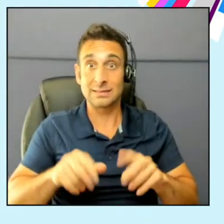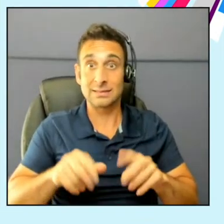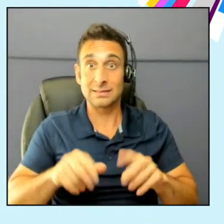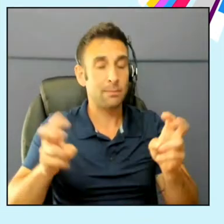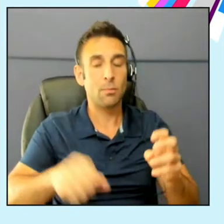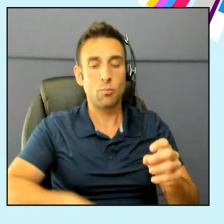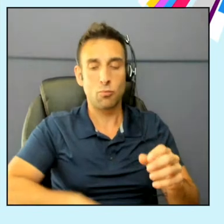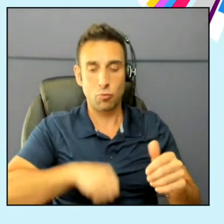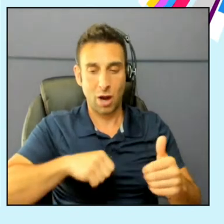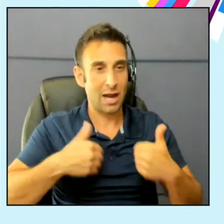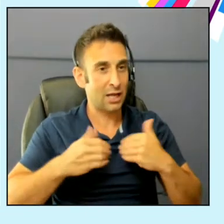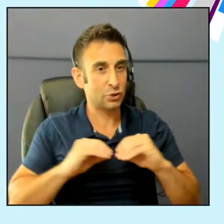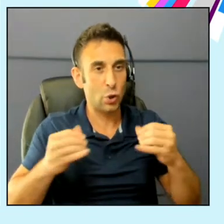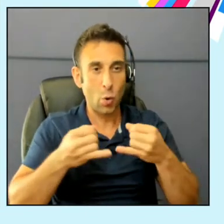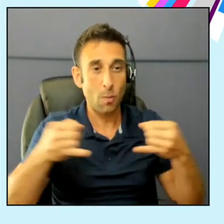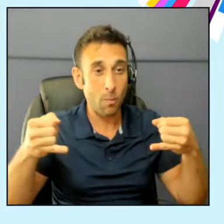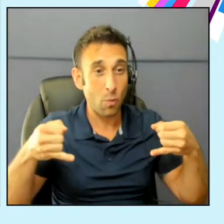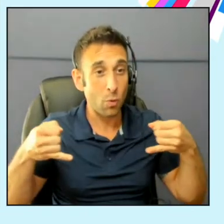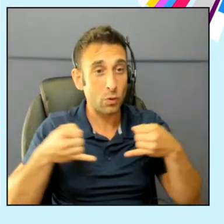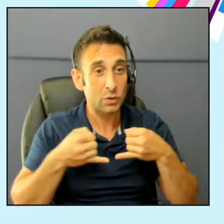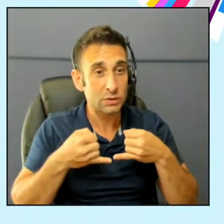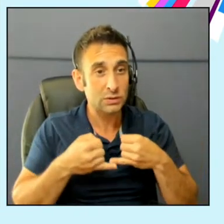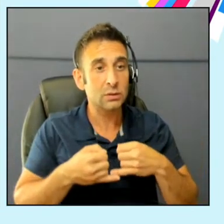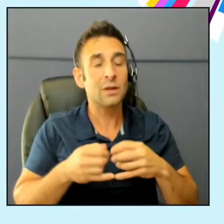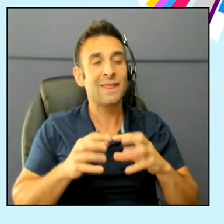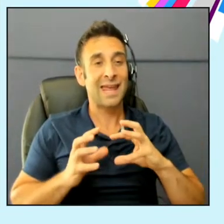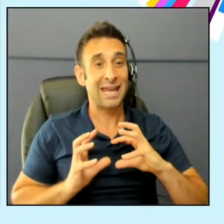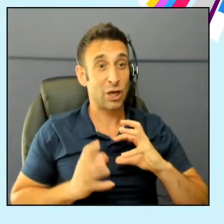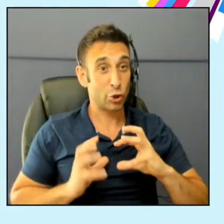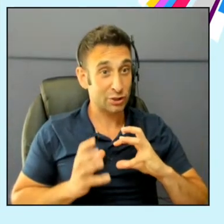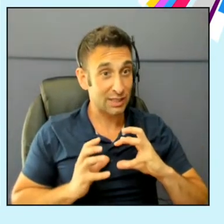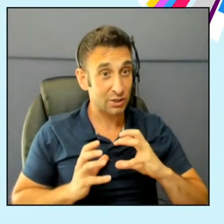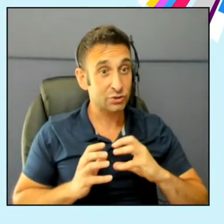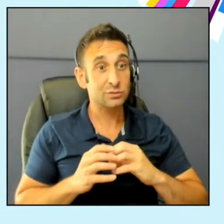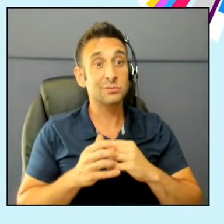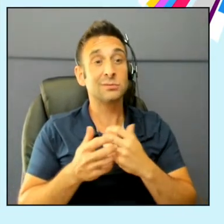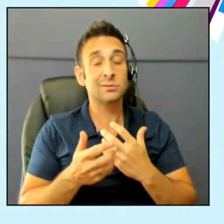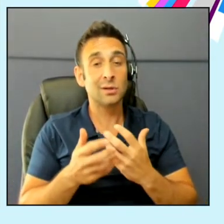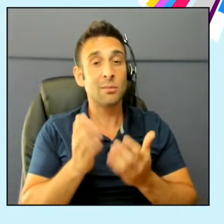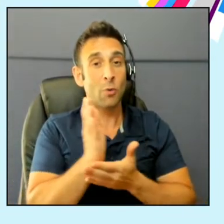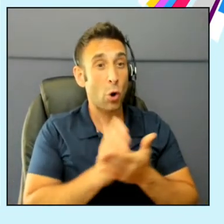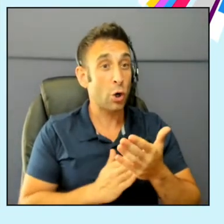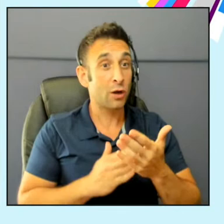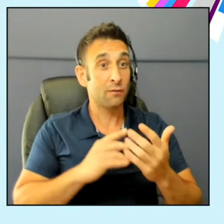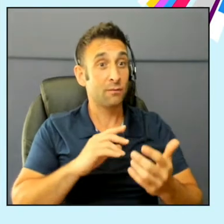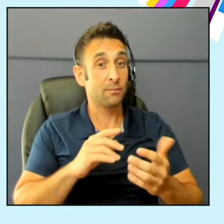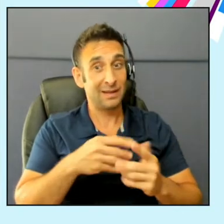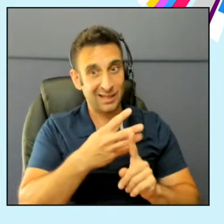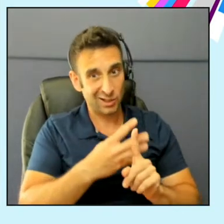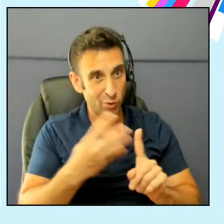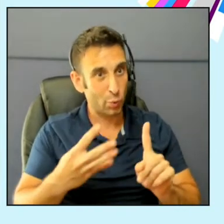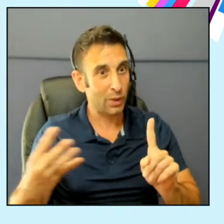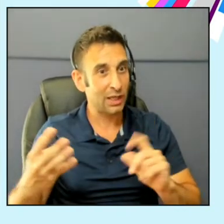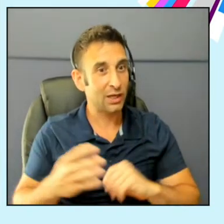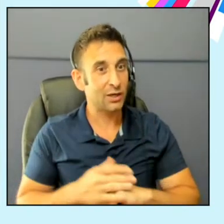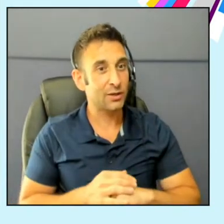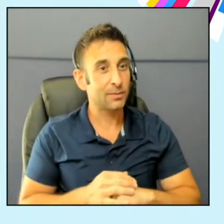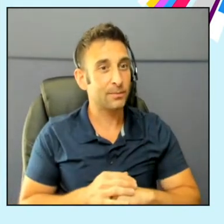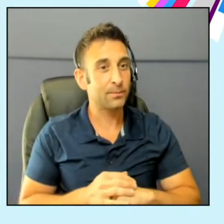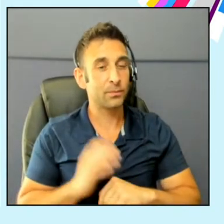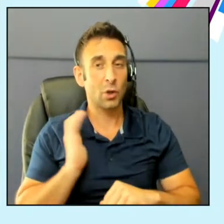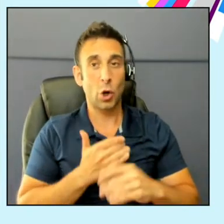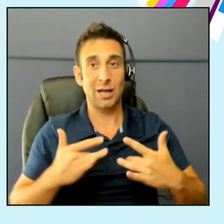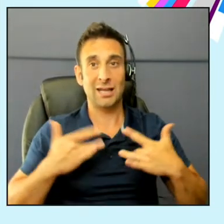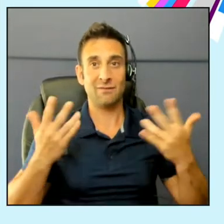the intersectional and international experiences of queerness. Our event today is entitled Still